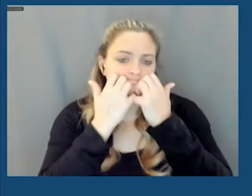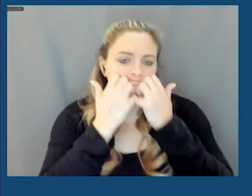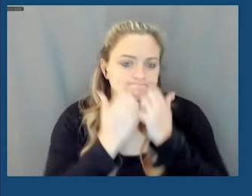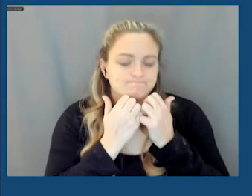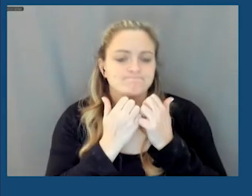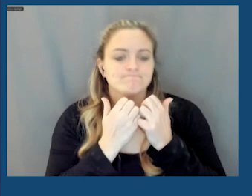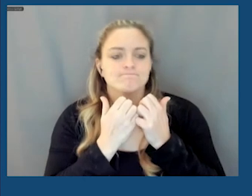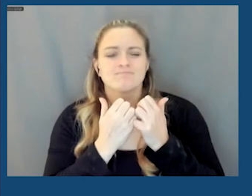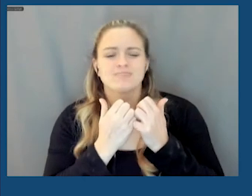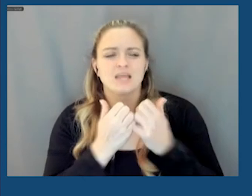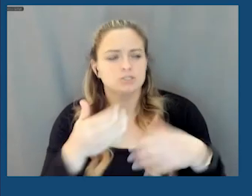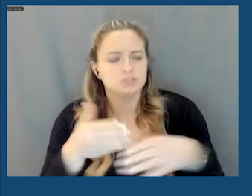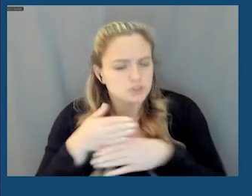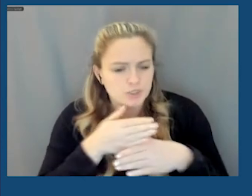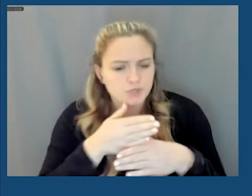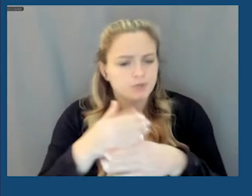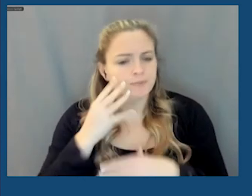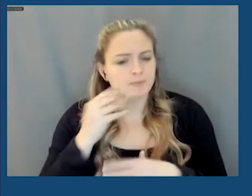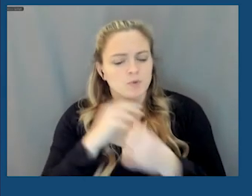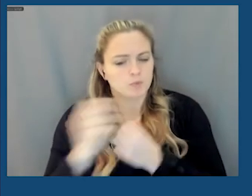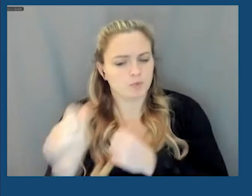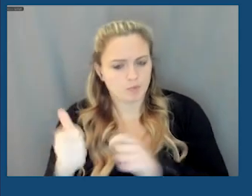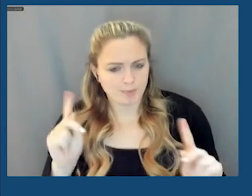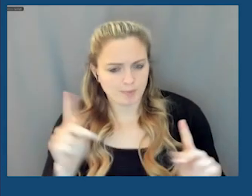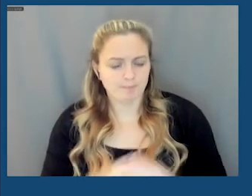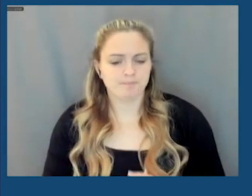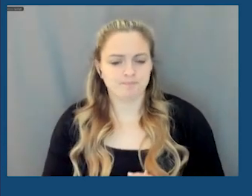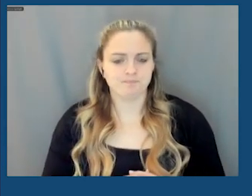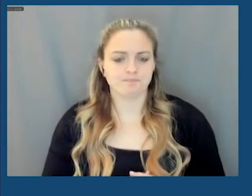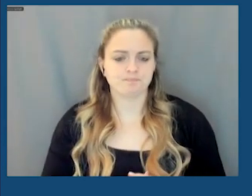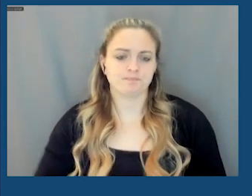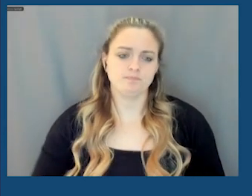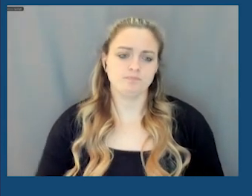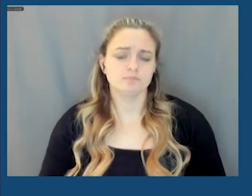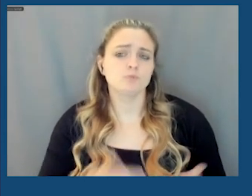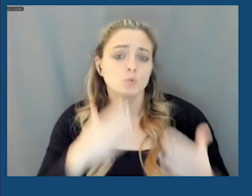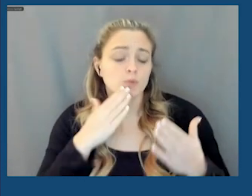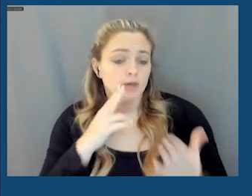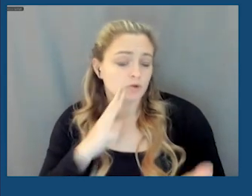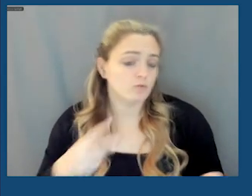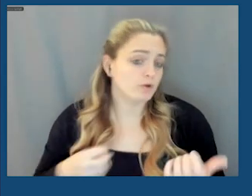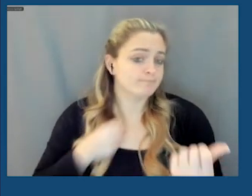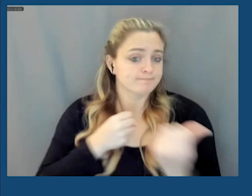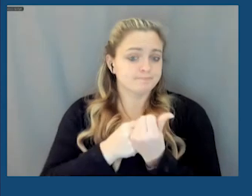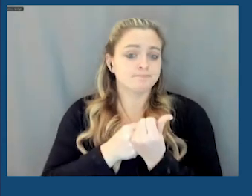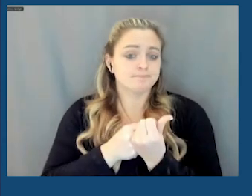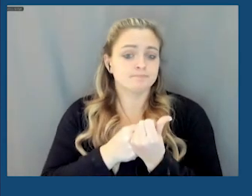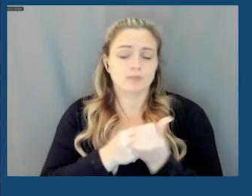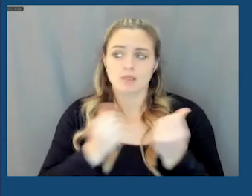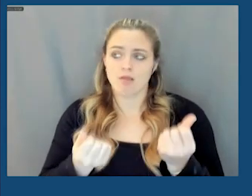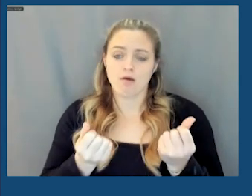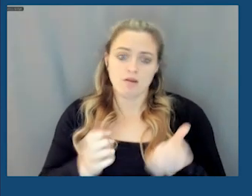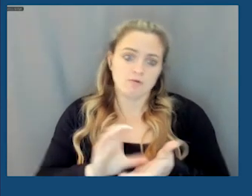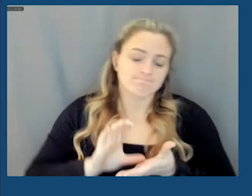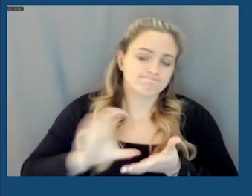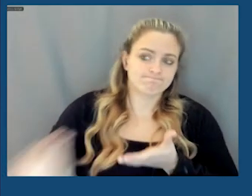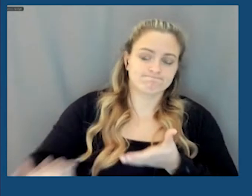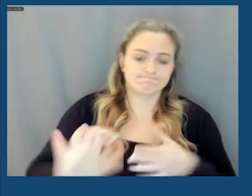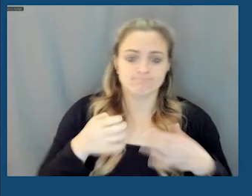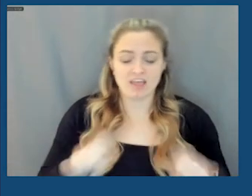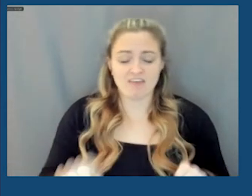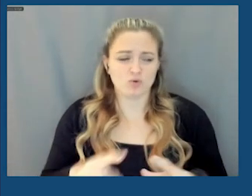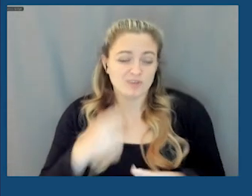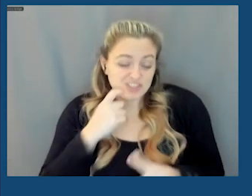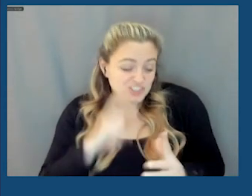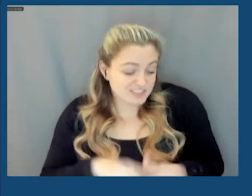and shared experiences with others. And so I thank you for stepping up. You've put a lot of effort into it. We're just getting started, but I'm